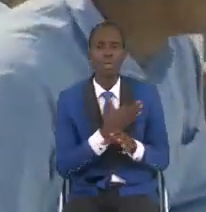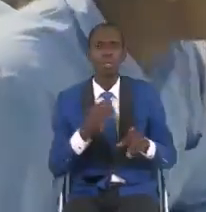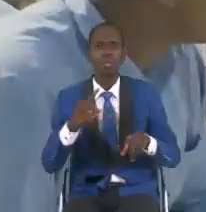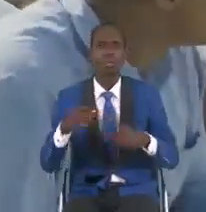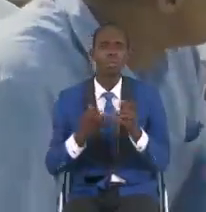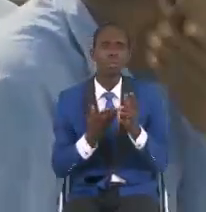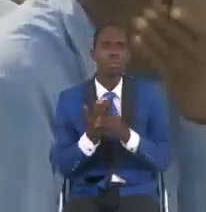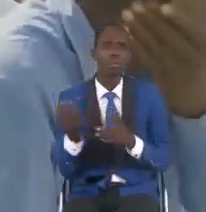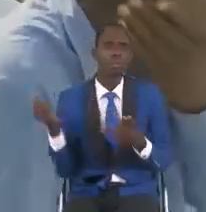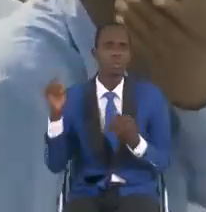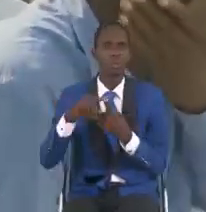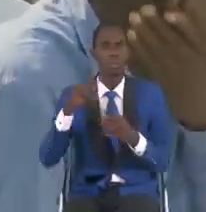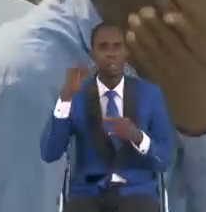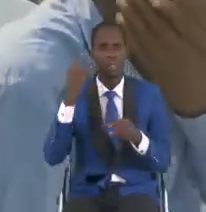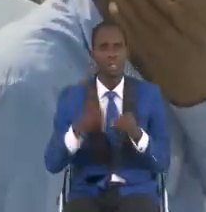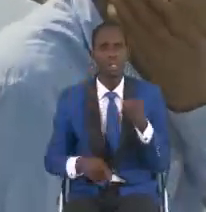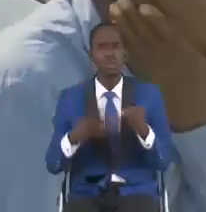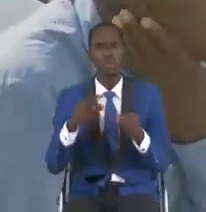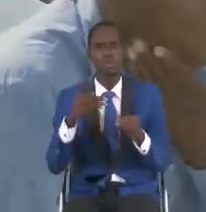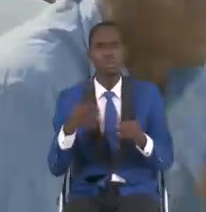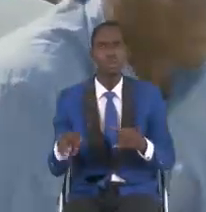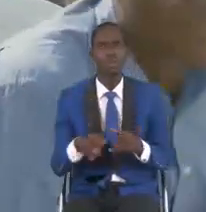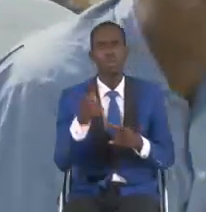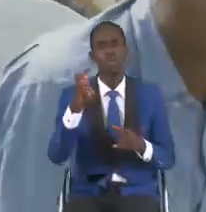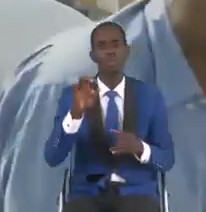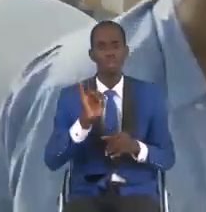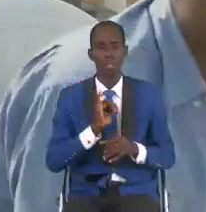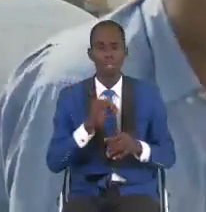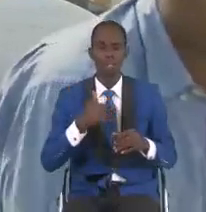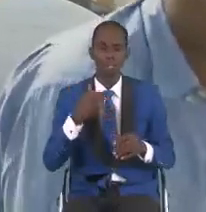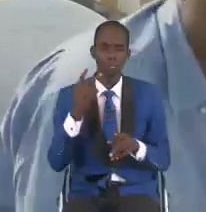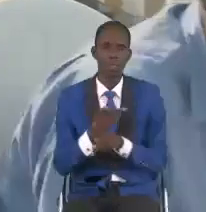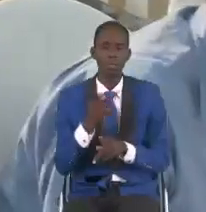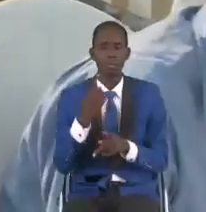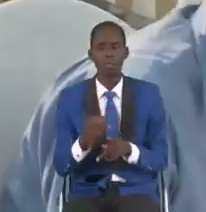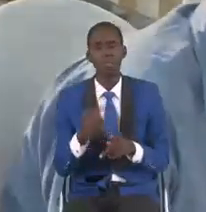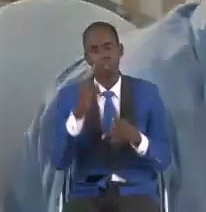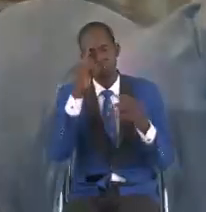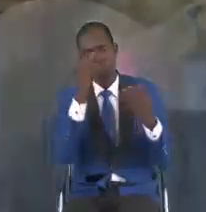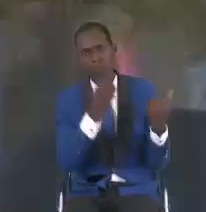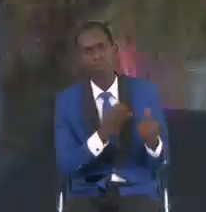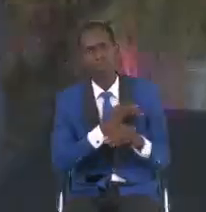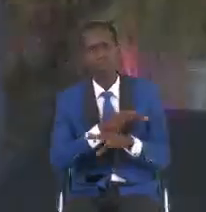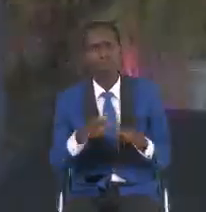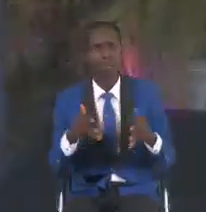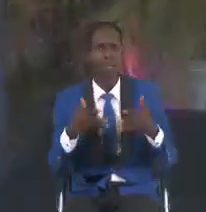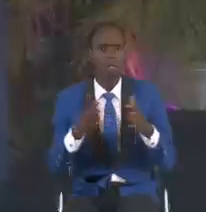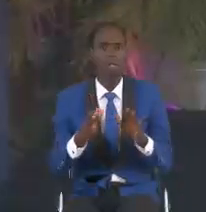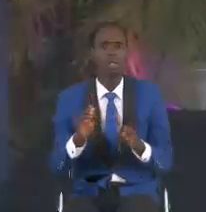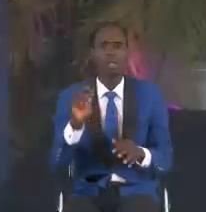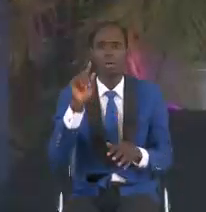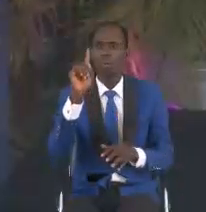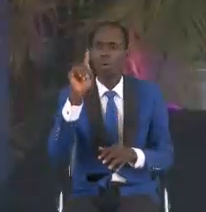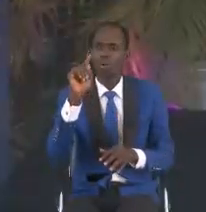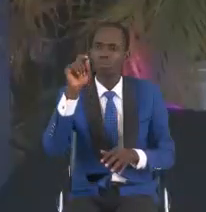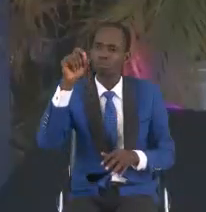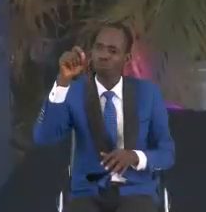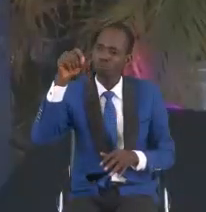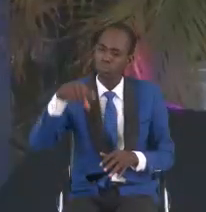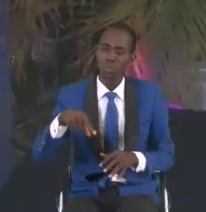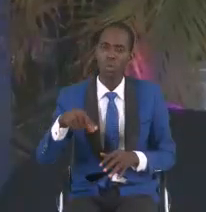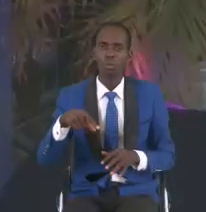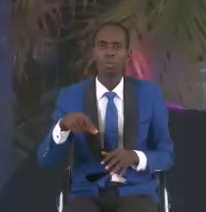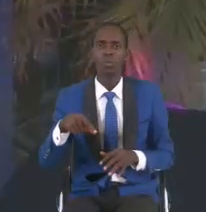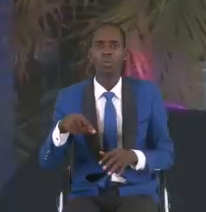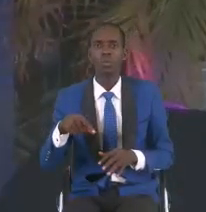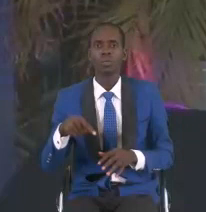end of the journey, I have kept the faith. I didn't allow a drop, the dot of an I, and the